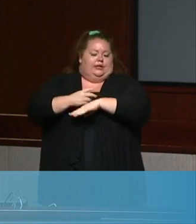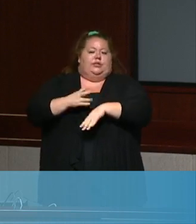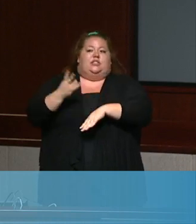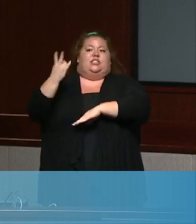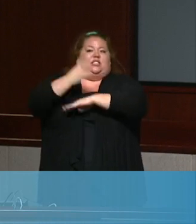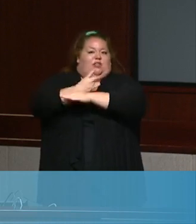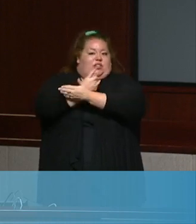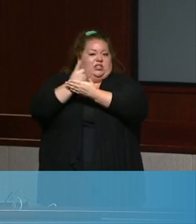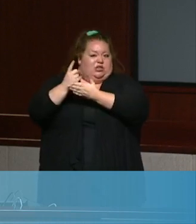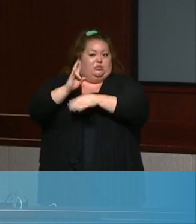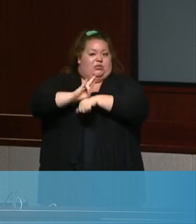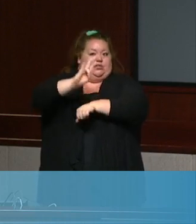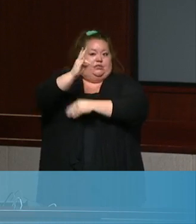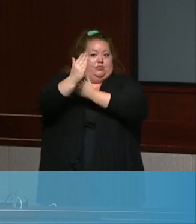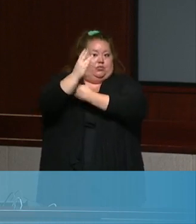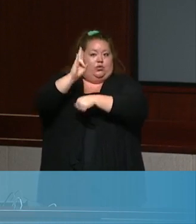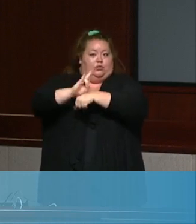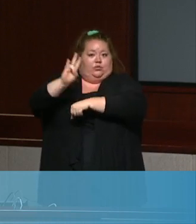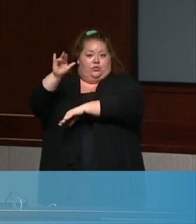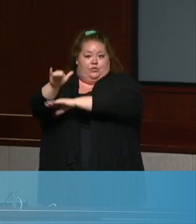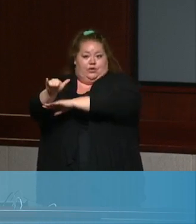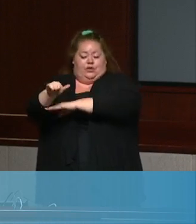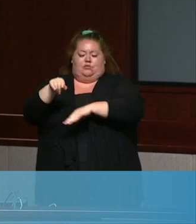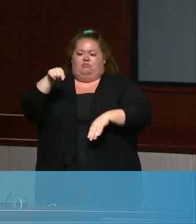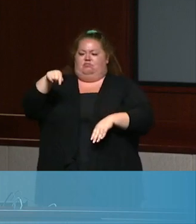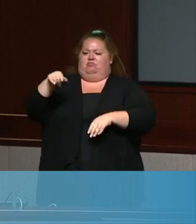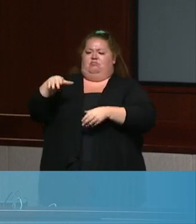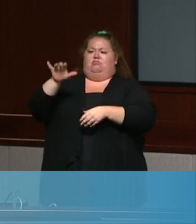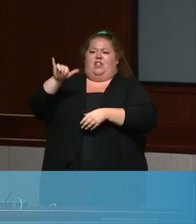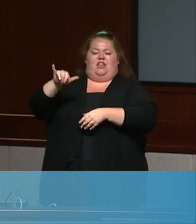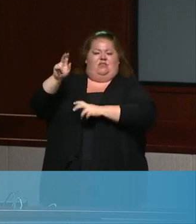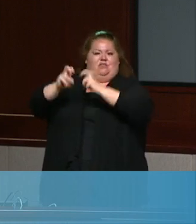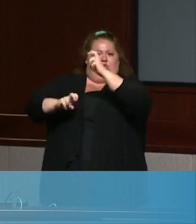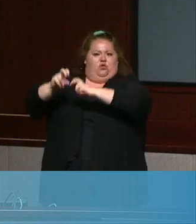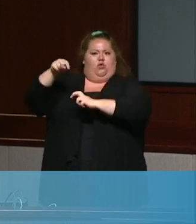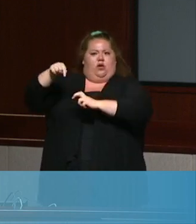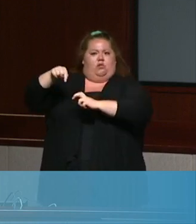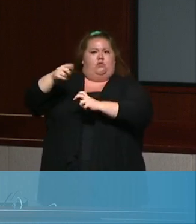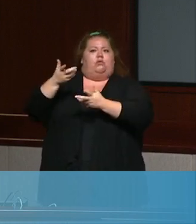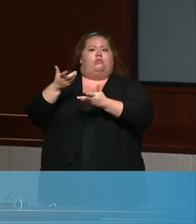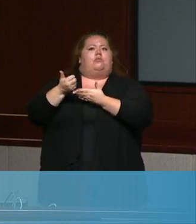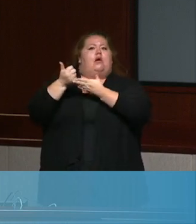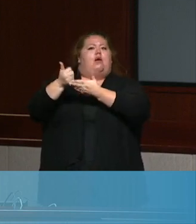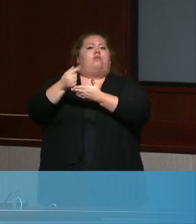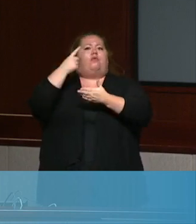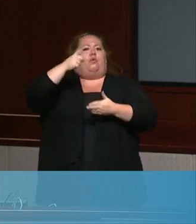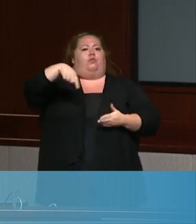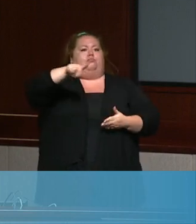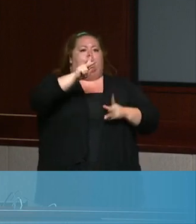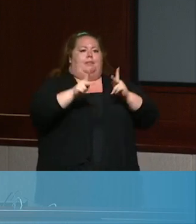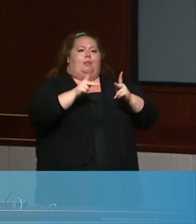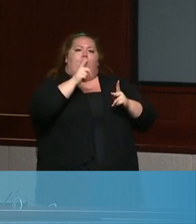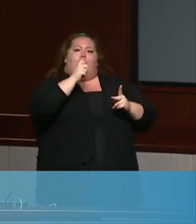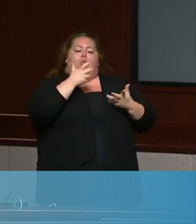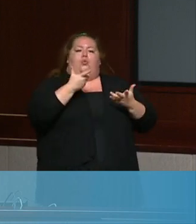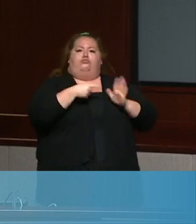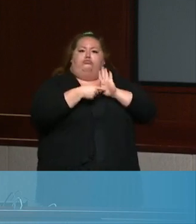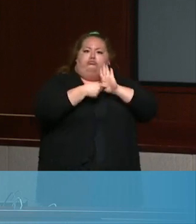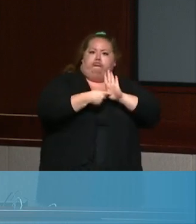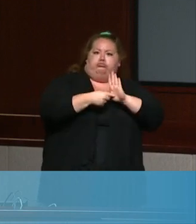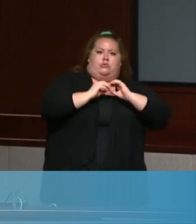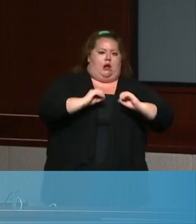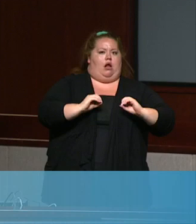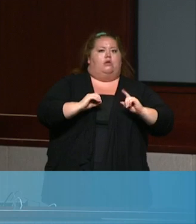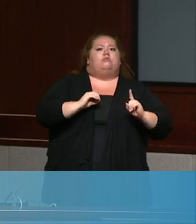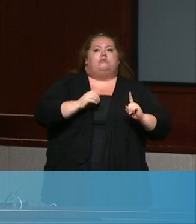a.m. to 7 p.m. I want to reiterate that this site is really helpful for those of you who are asymptomatic and still want to get tested. There are